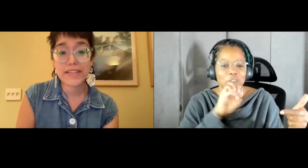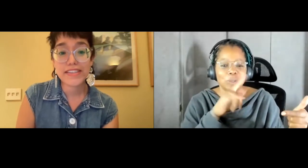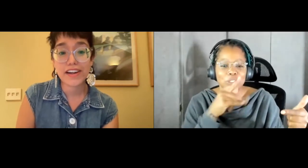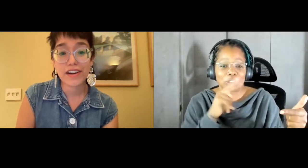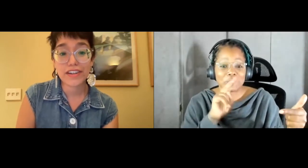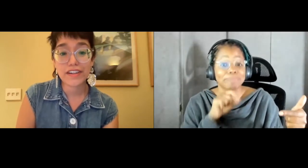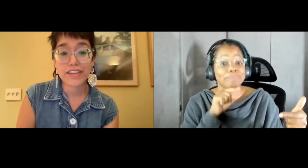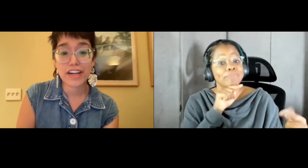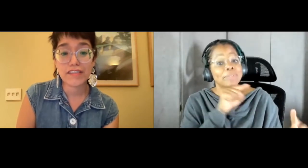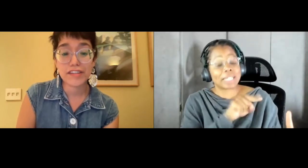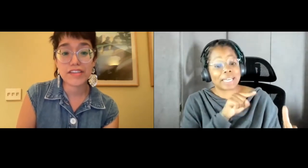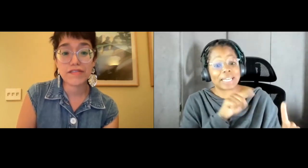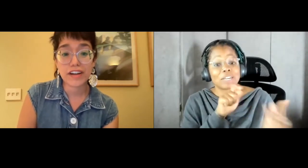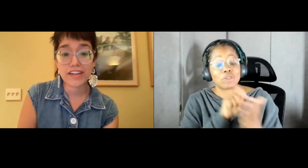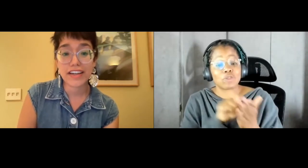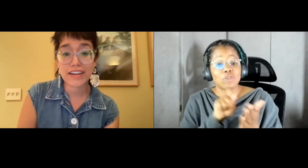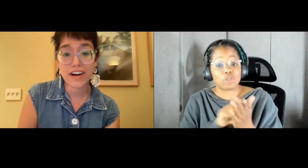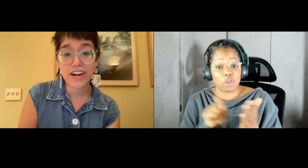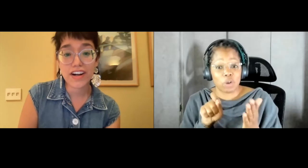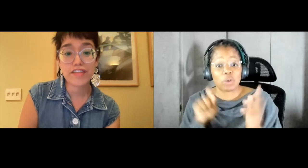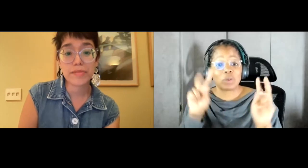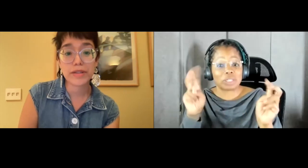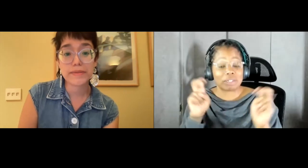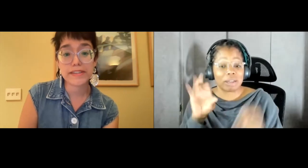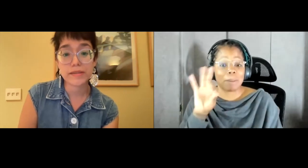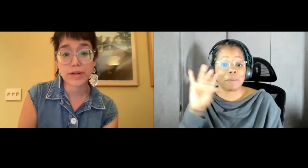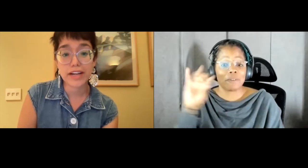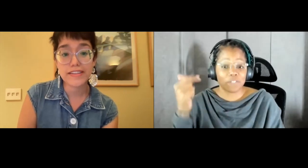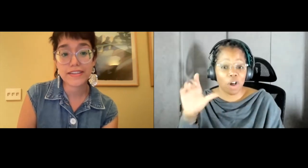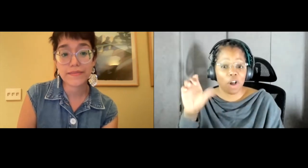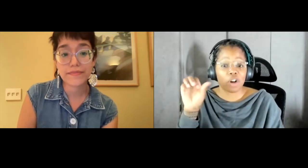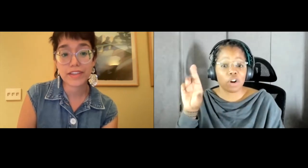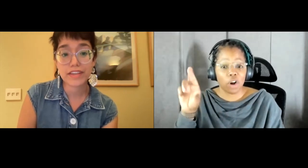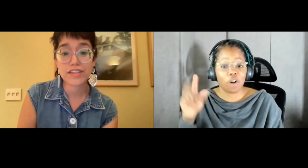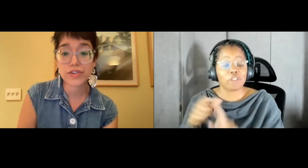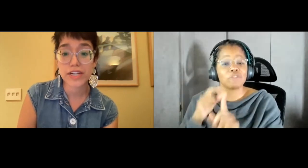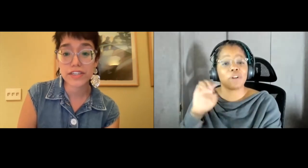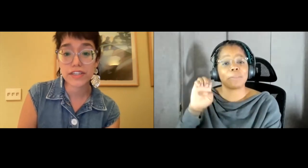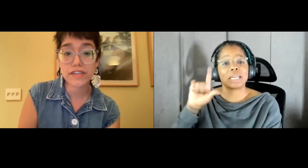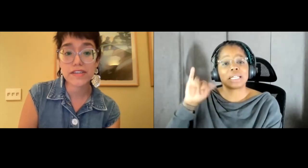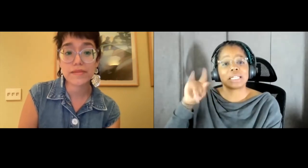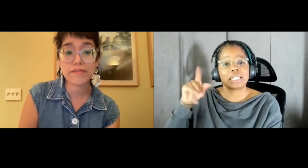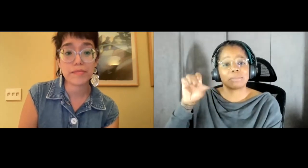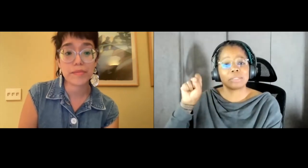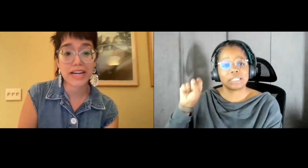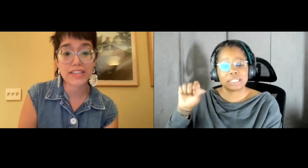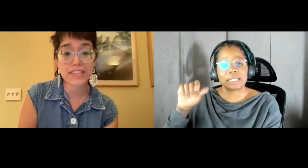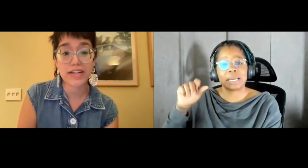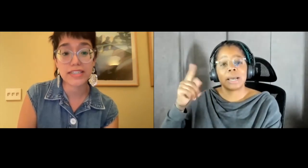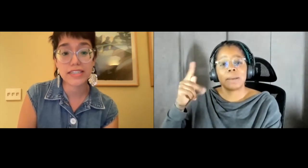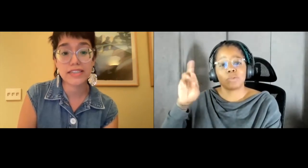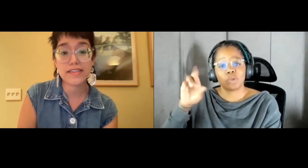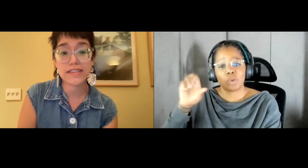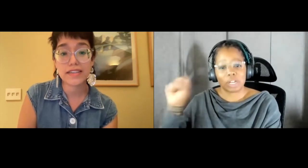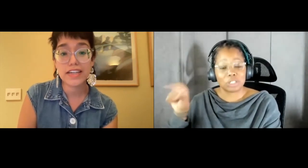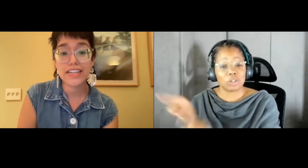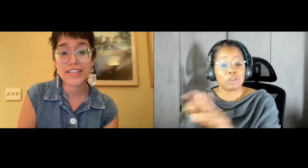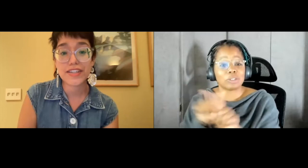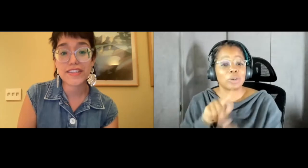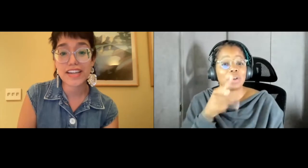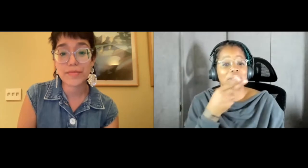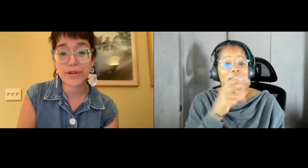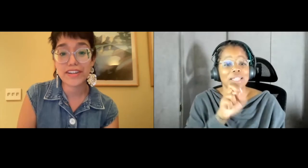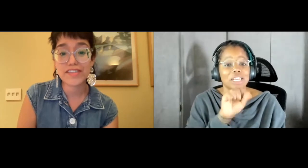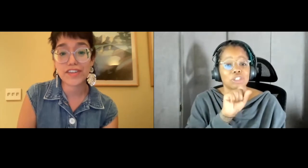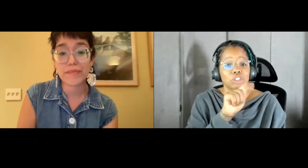Eugene Lim is the author of the novels Fog and Car from Ellipsis Press, The Strangers from Black Square Editions,